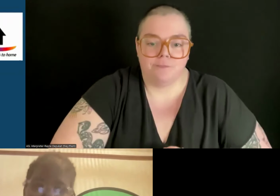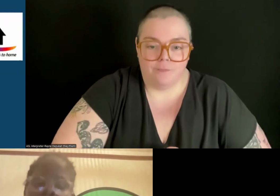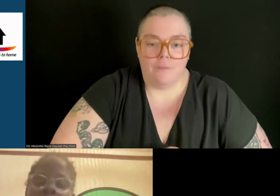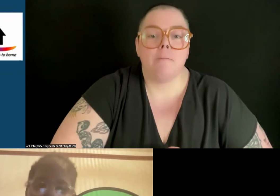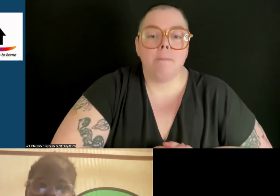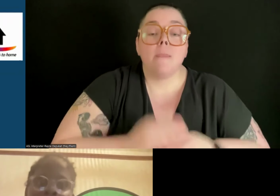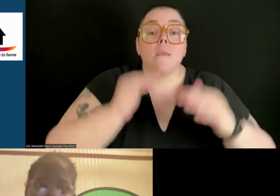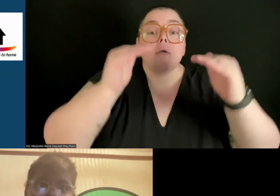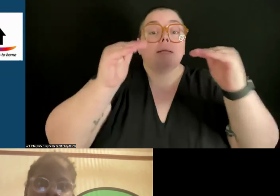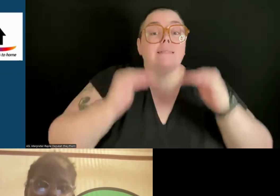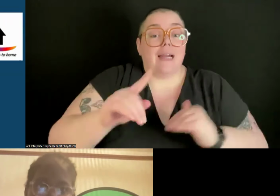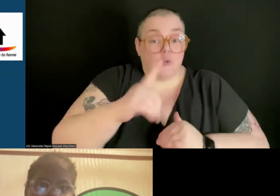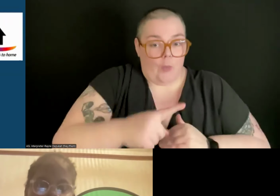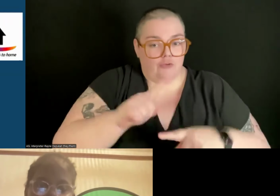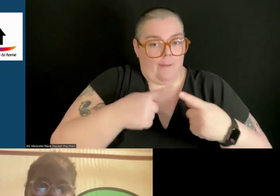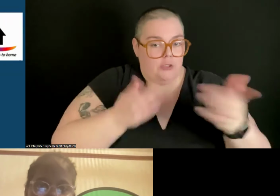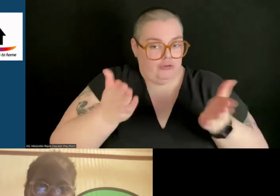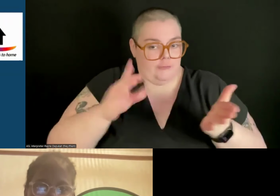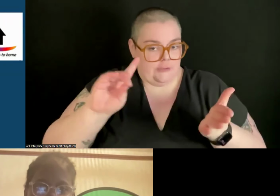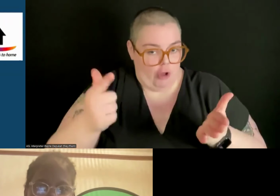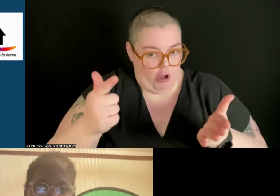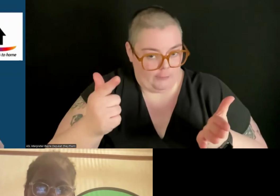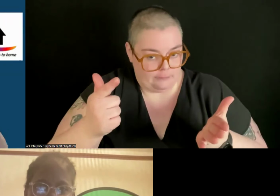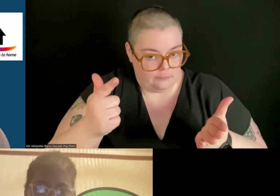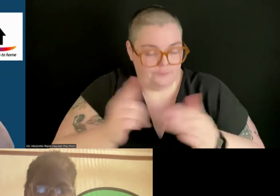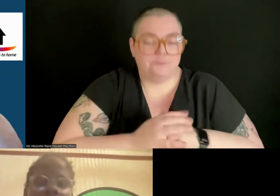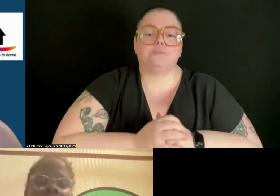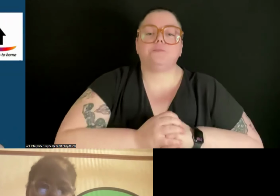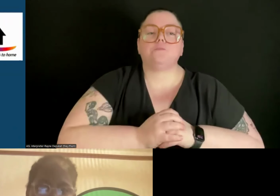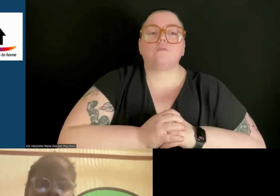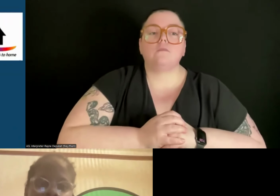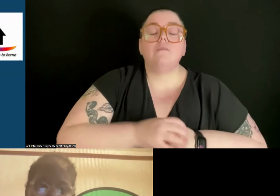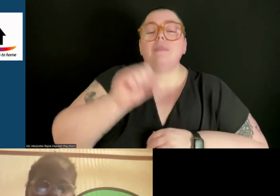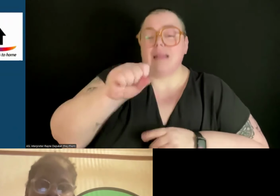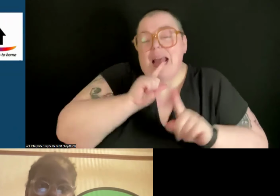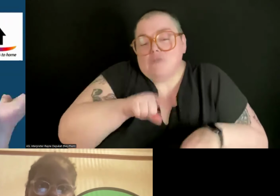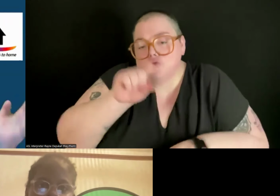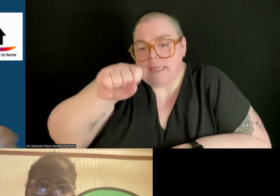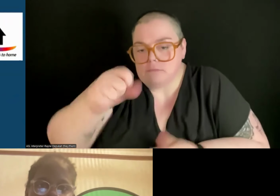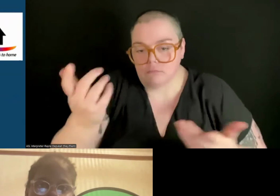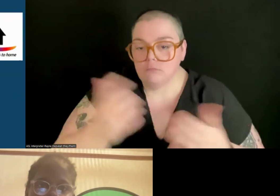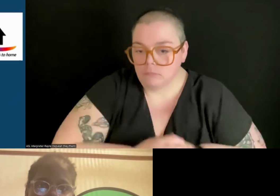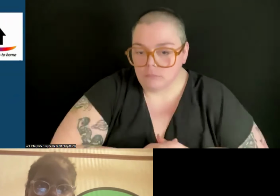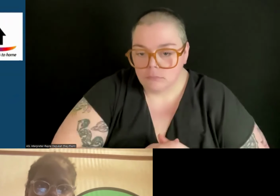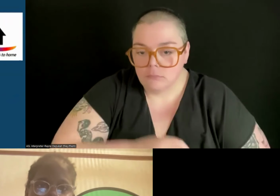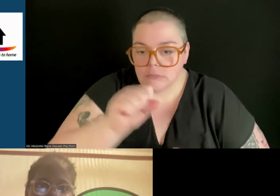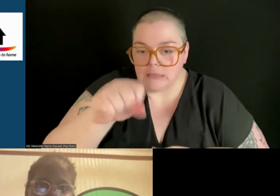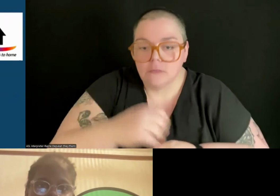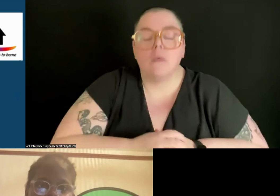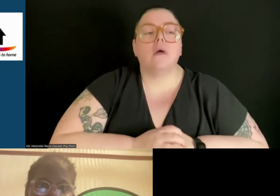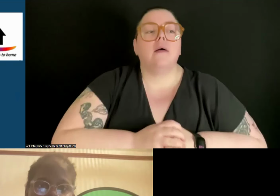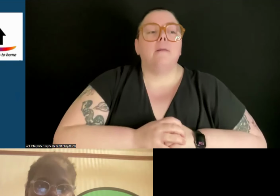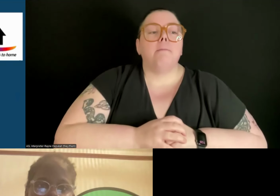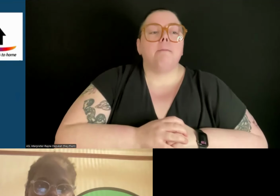Now, the next question was the service dog. And yes, the answer is yes. It